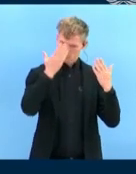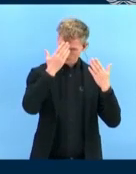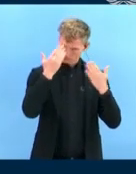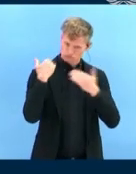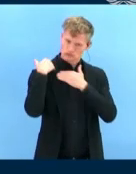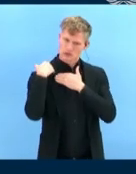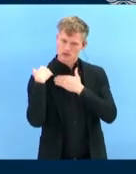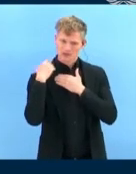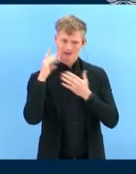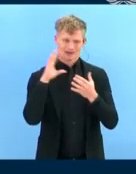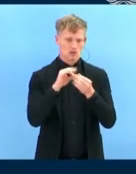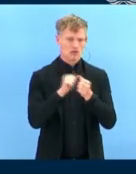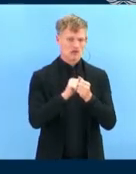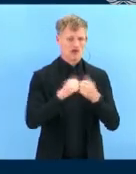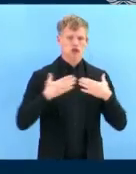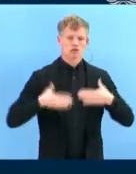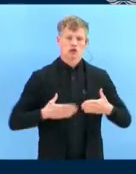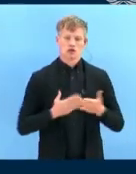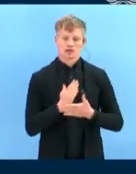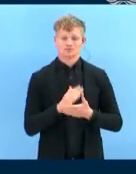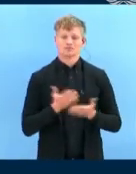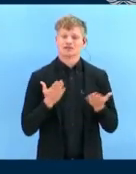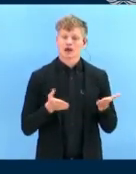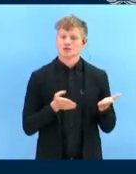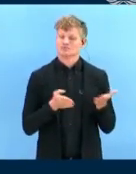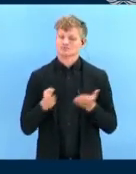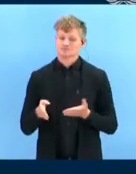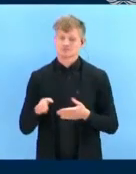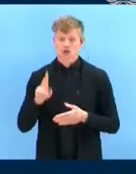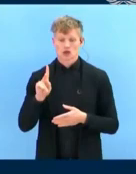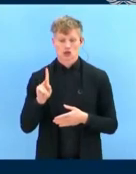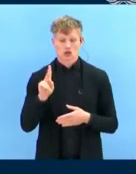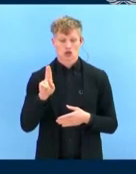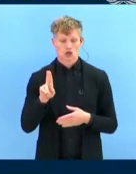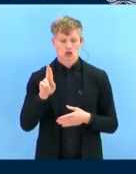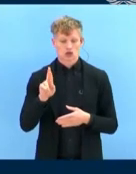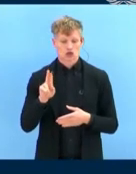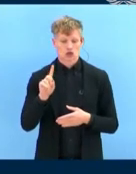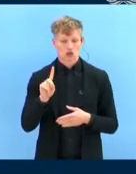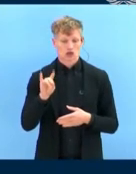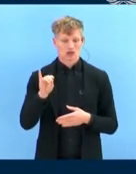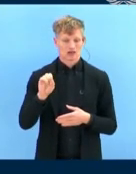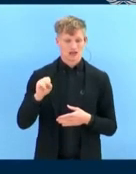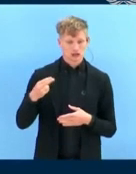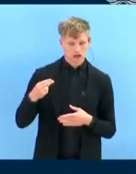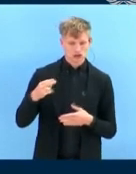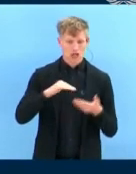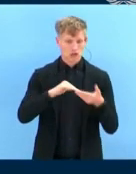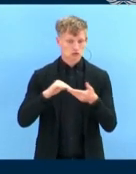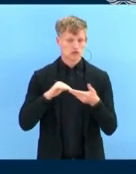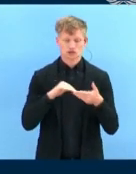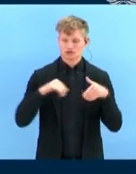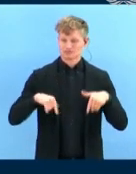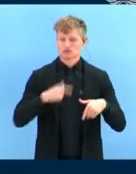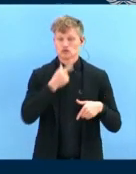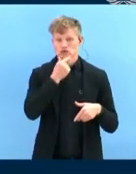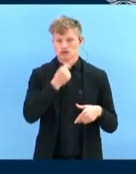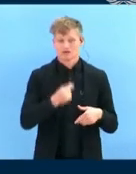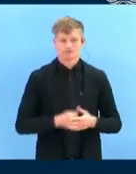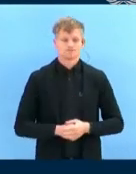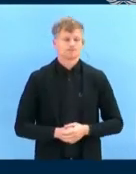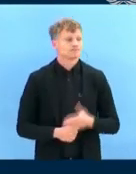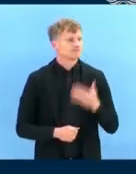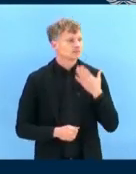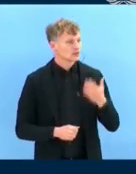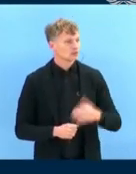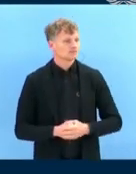to the Kurdistan Human Rights Association, Geneva. Thank you, Madam President. I would like to express our